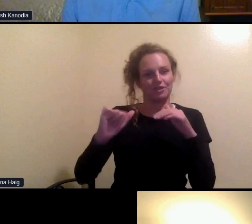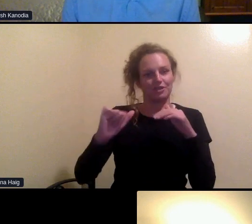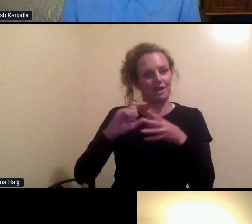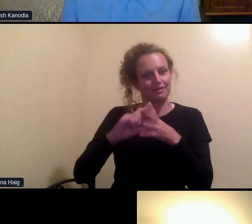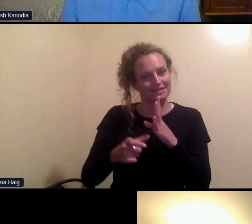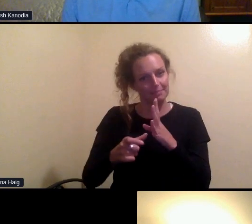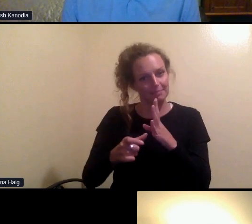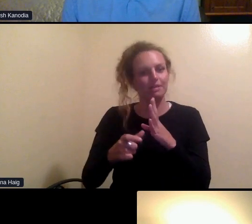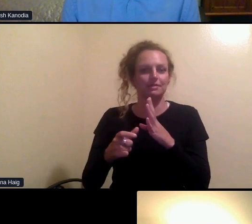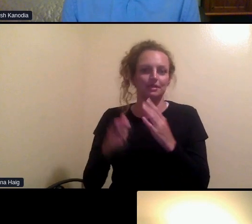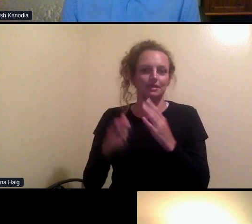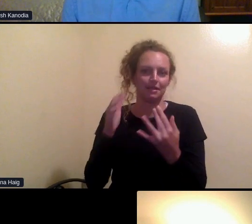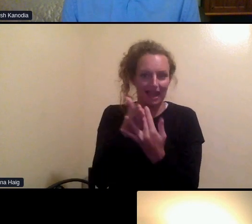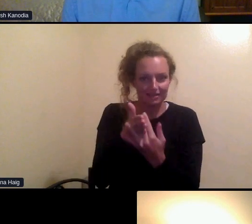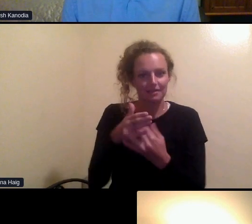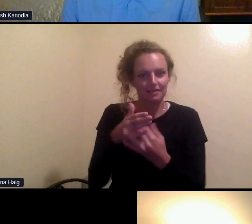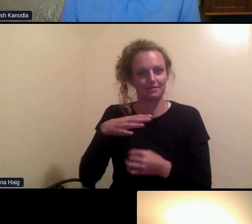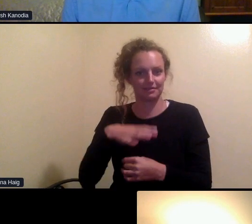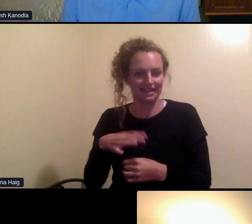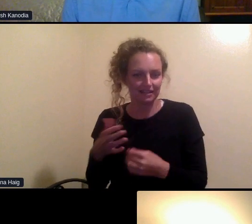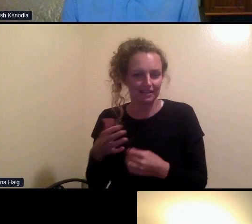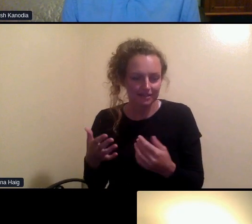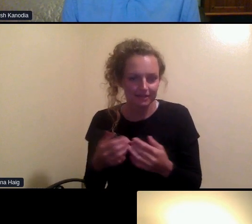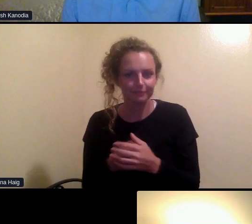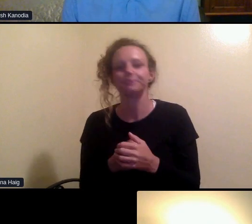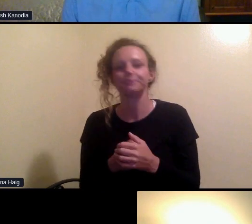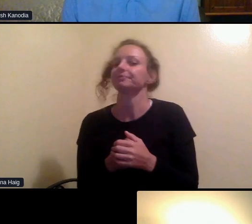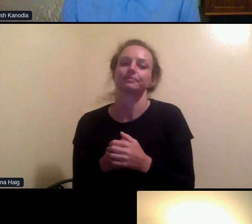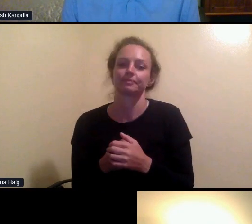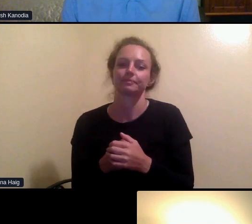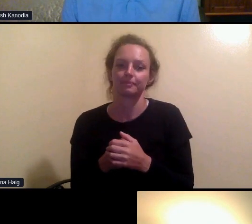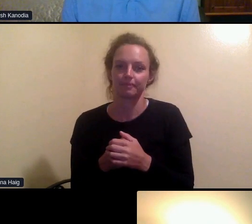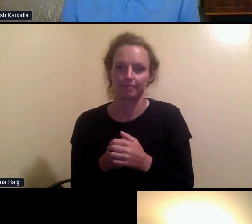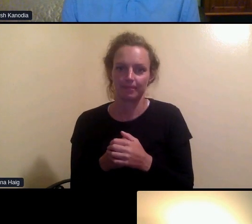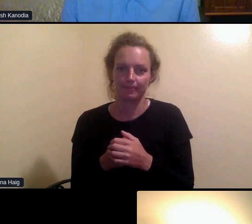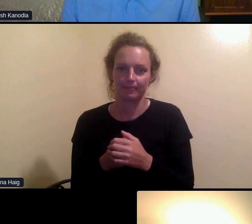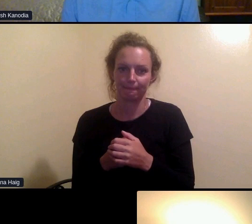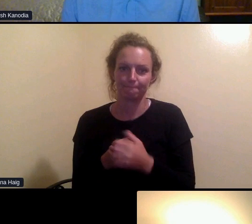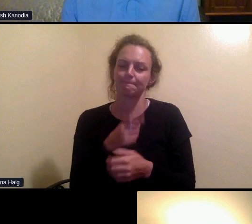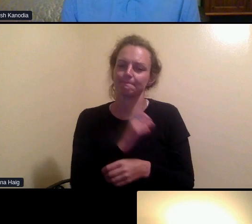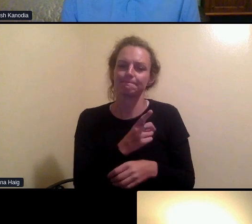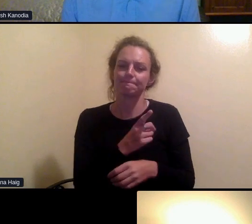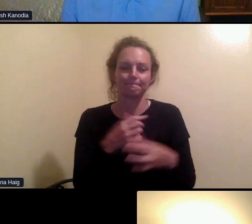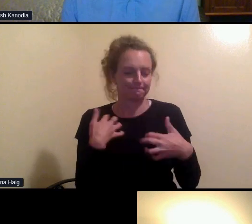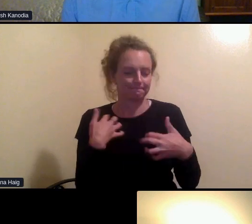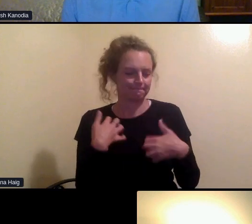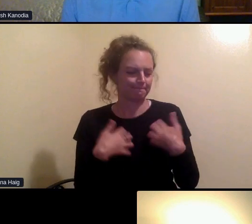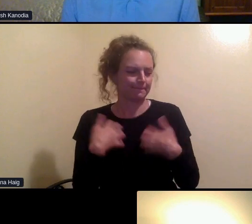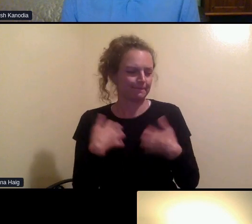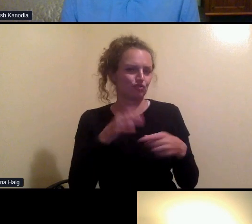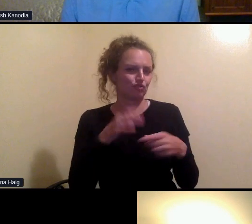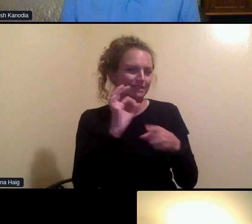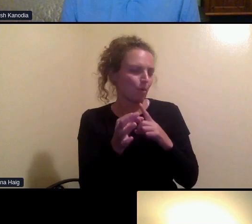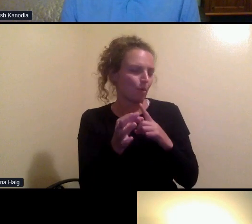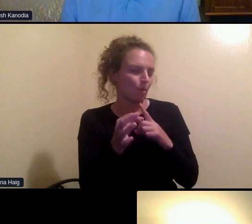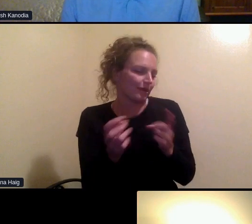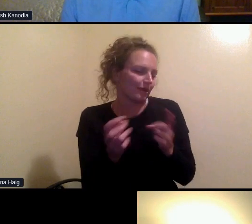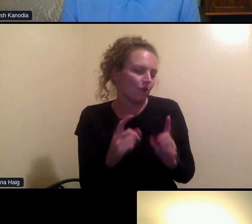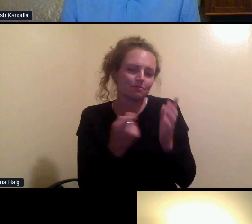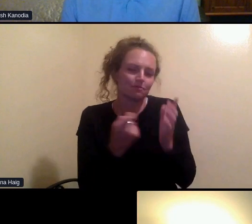one. Yeah, no, that resonates a lot, and that's an interesting point. What's your return on investment? Well, if you're